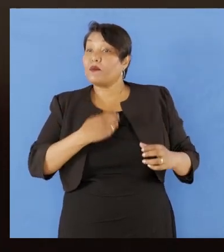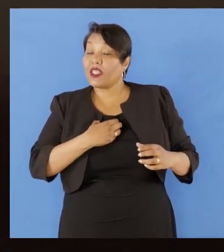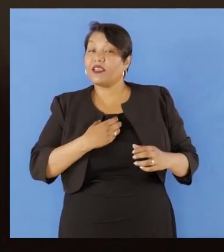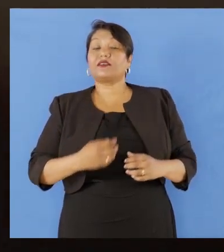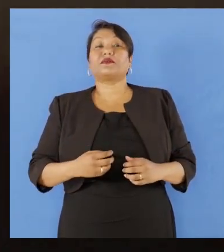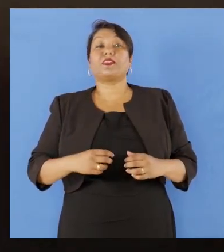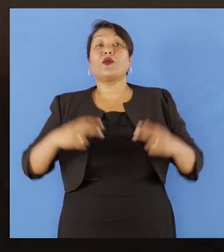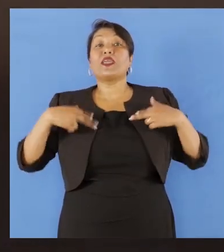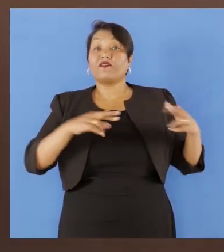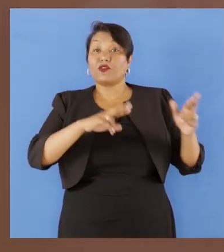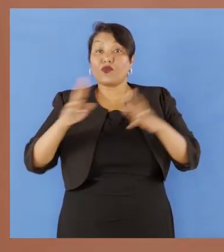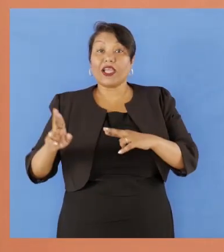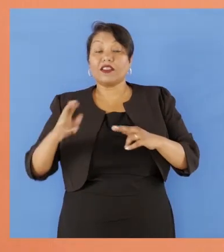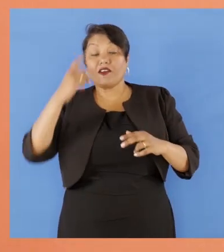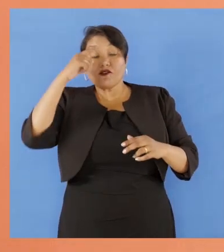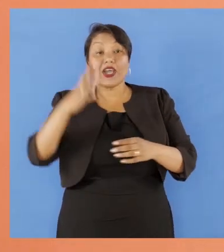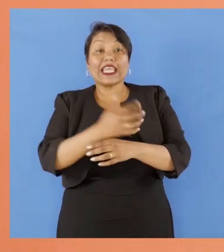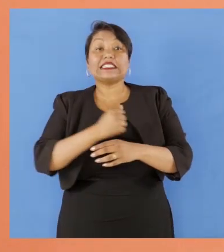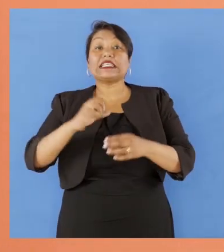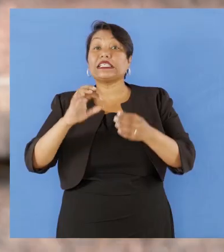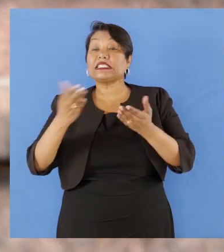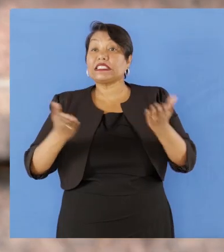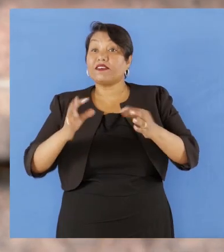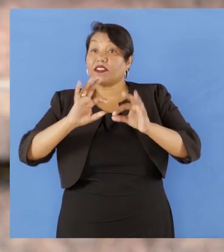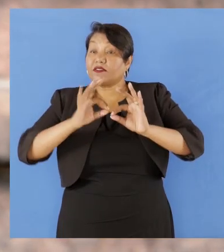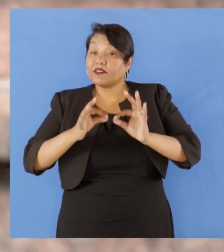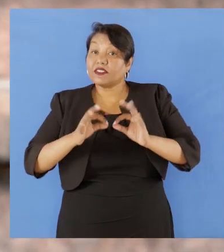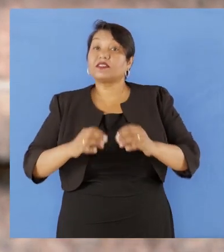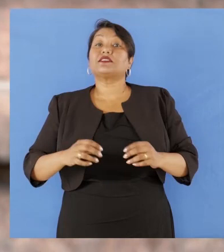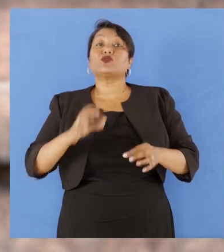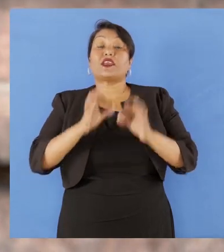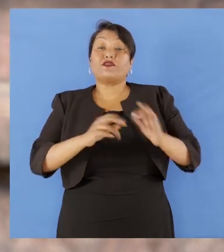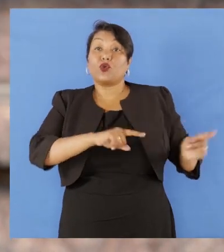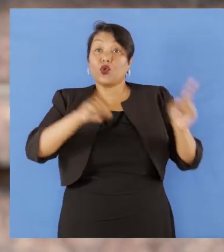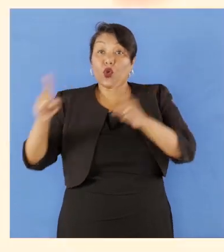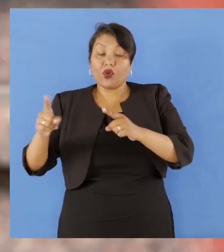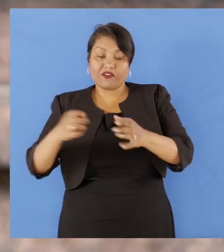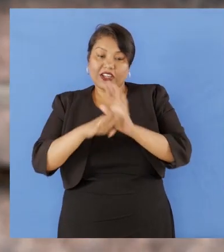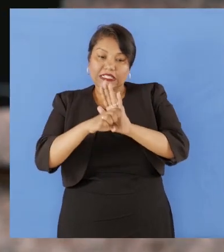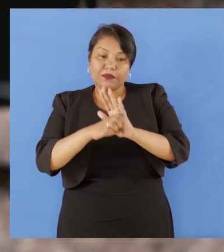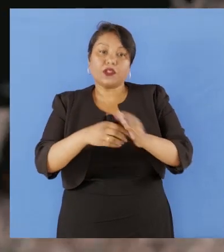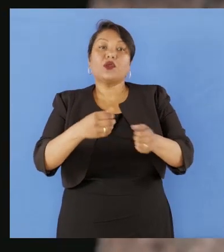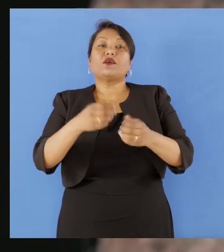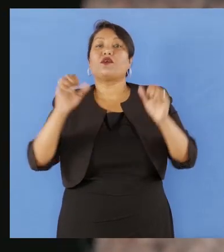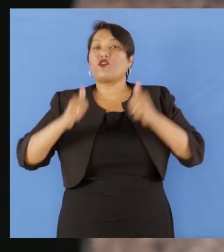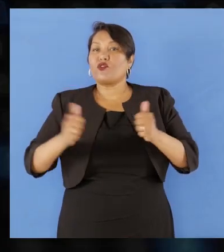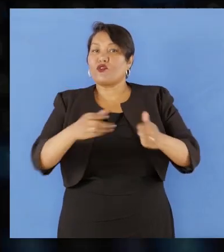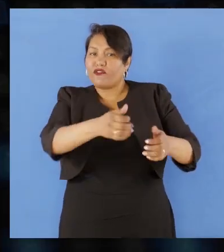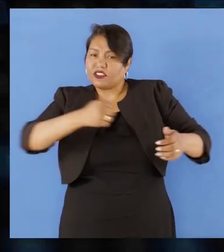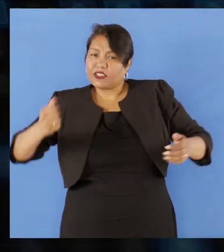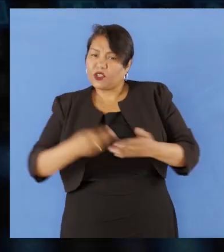We have the right as a consumer to go back to the store and make a complaint. We have the right